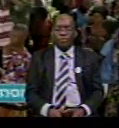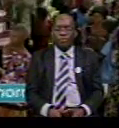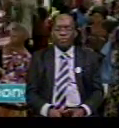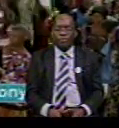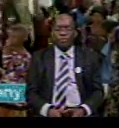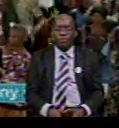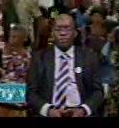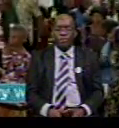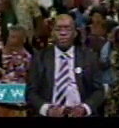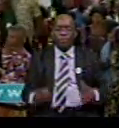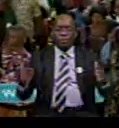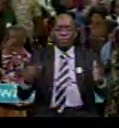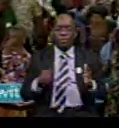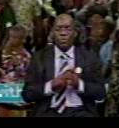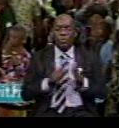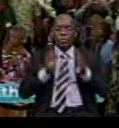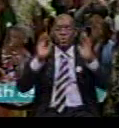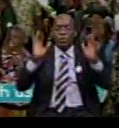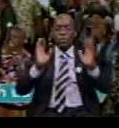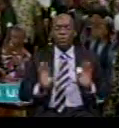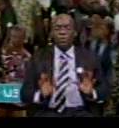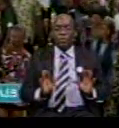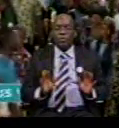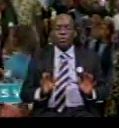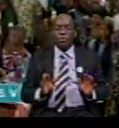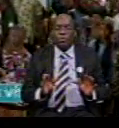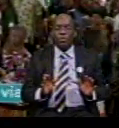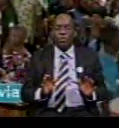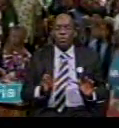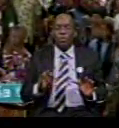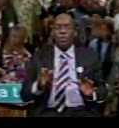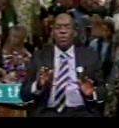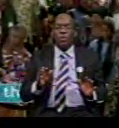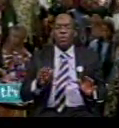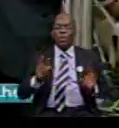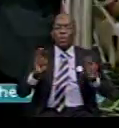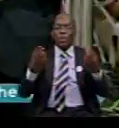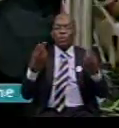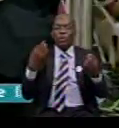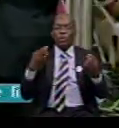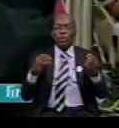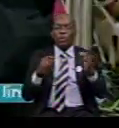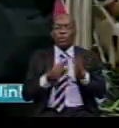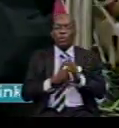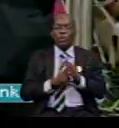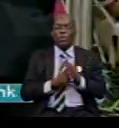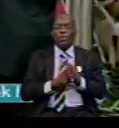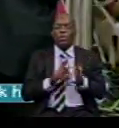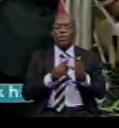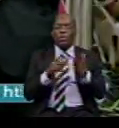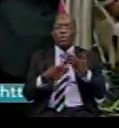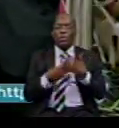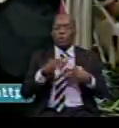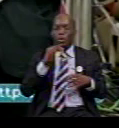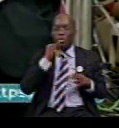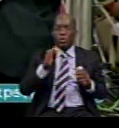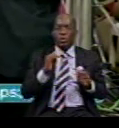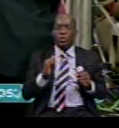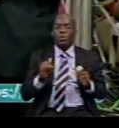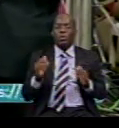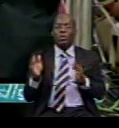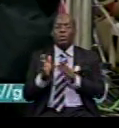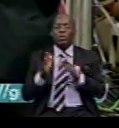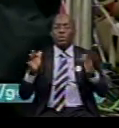This miracle was, this crusade was tagged, this edition of GCK was tagged Jesus